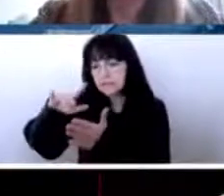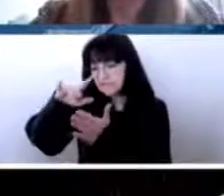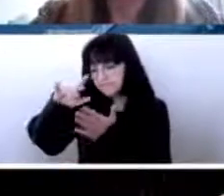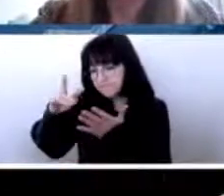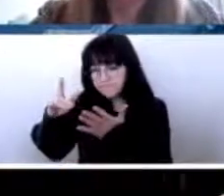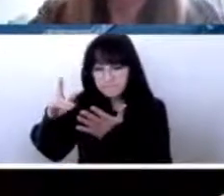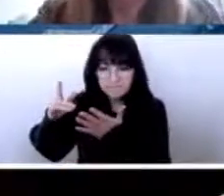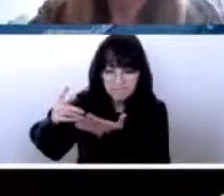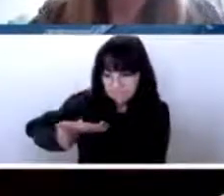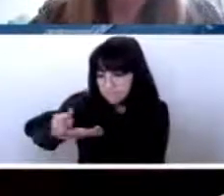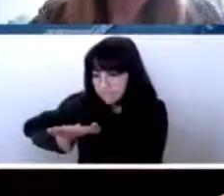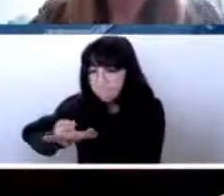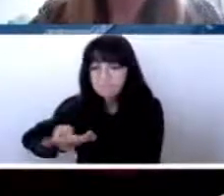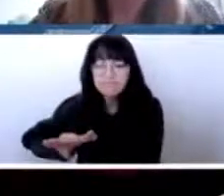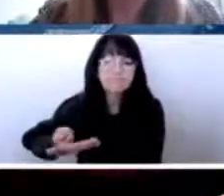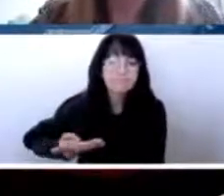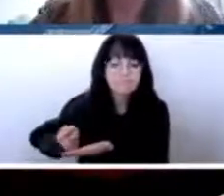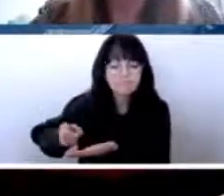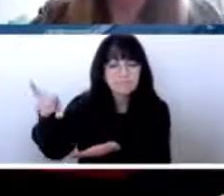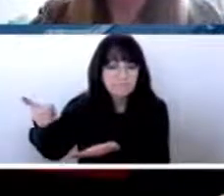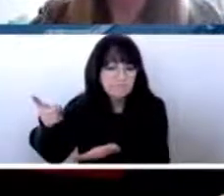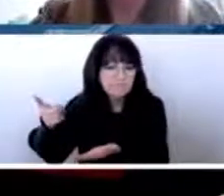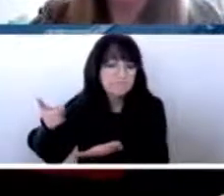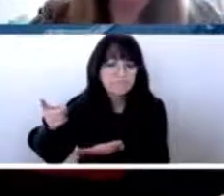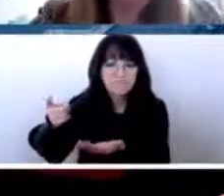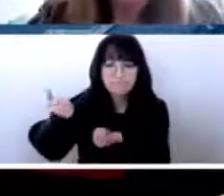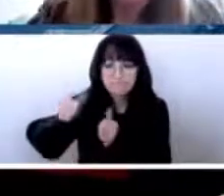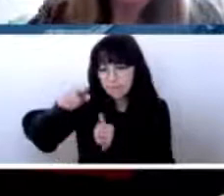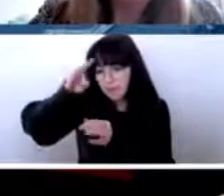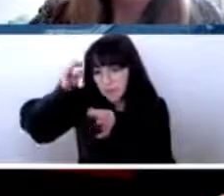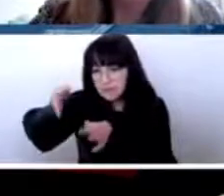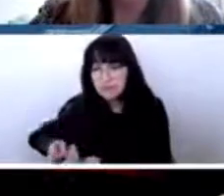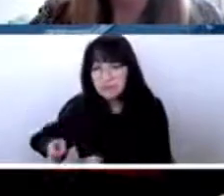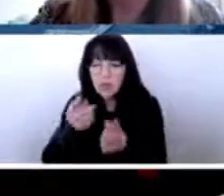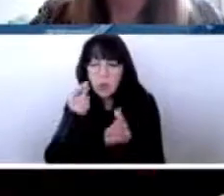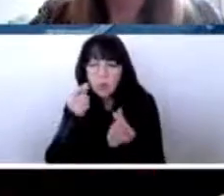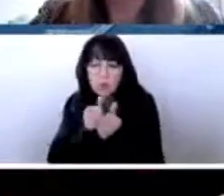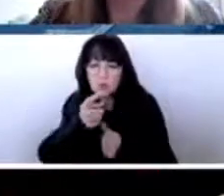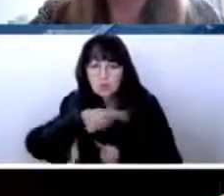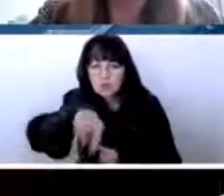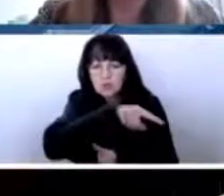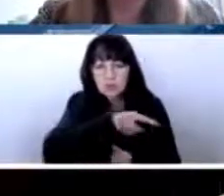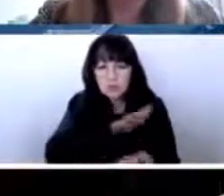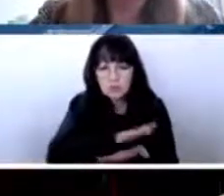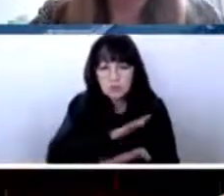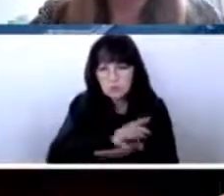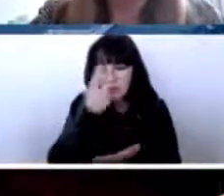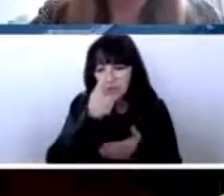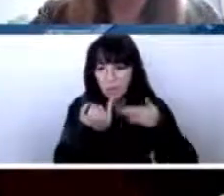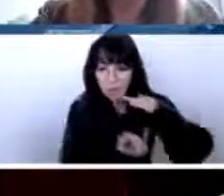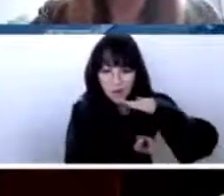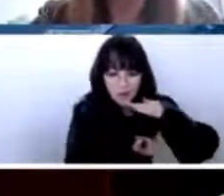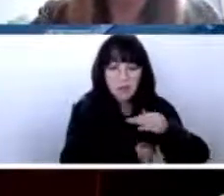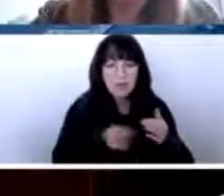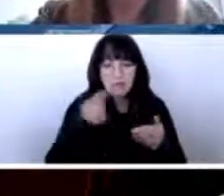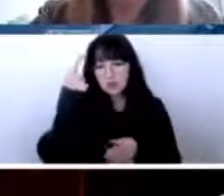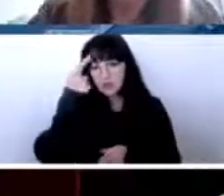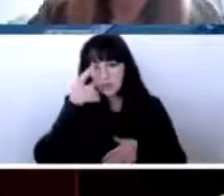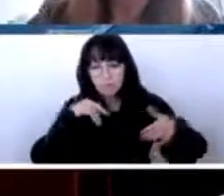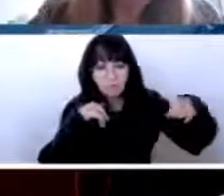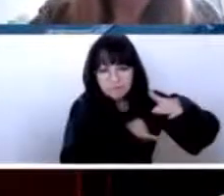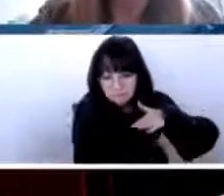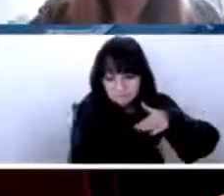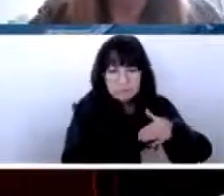and quarantine that is school specific. So while we are moving forward with implementation of this new